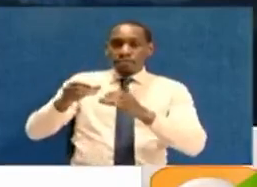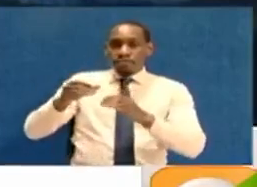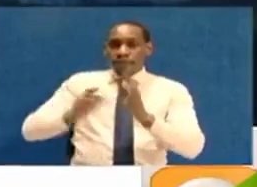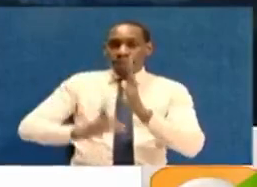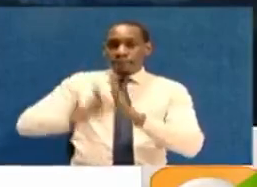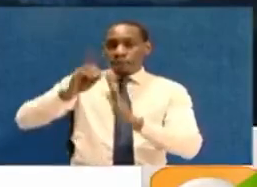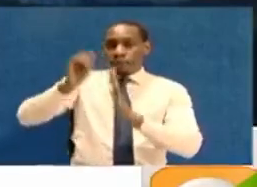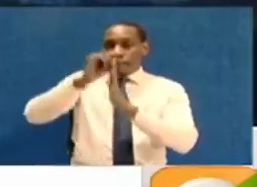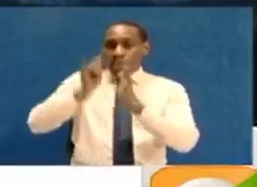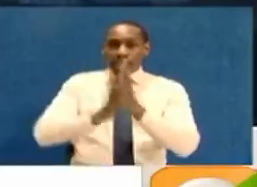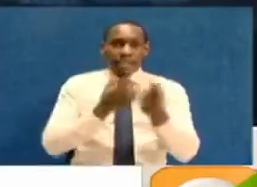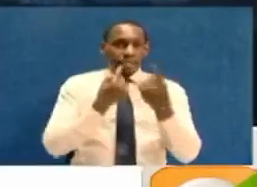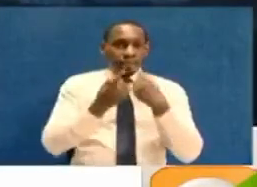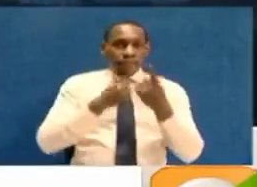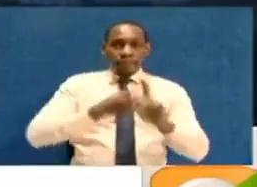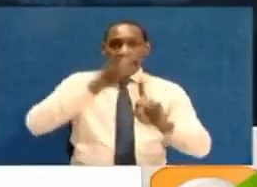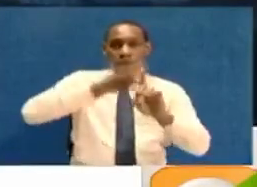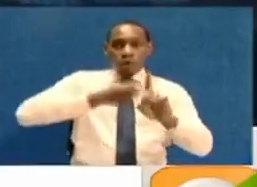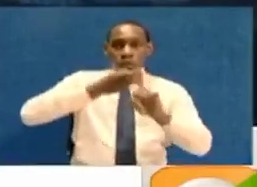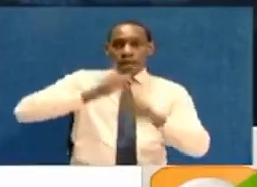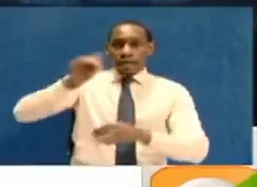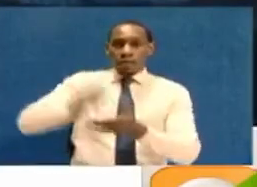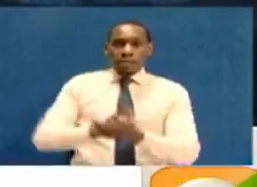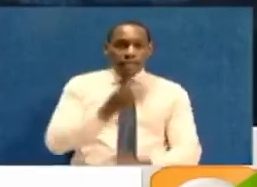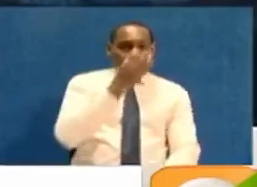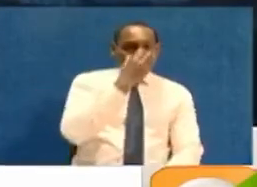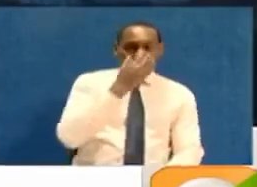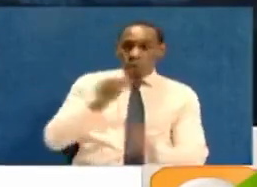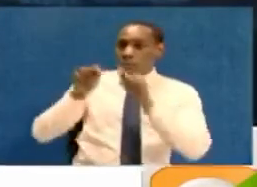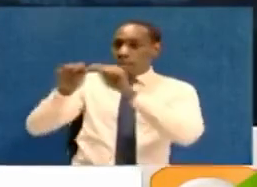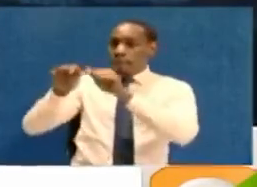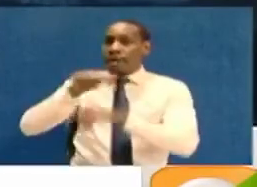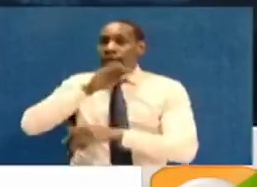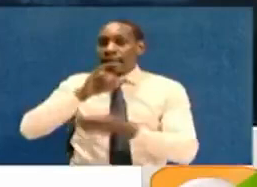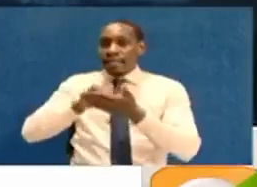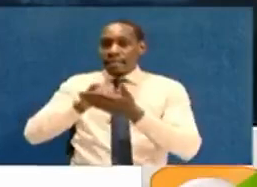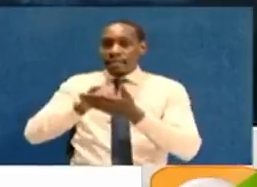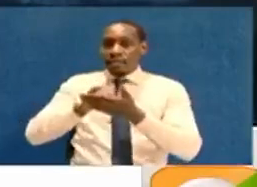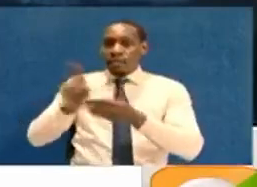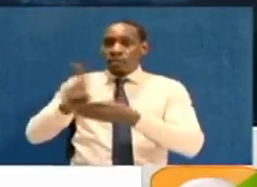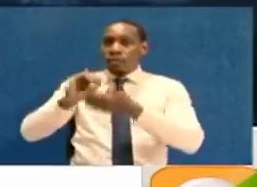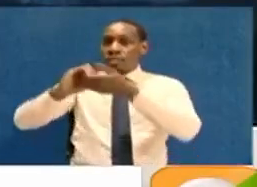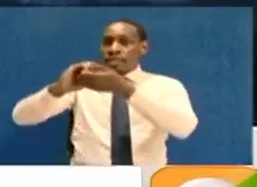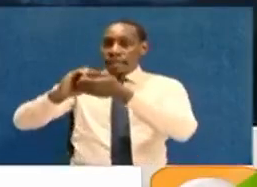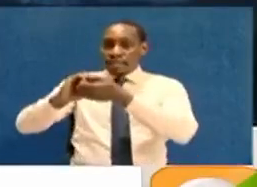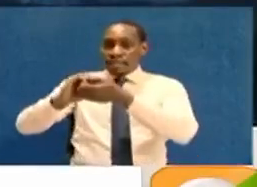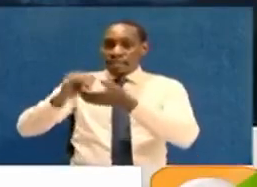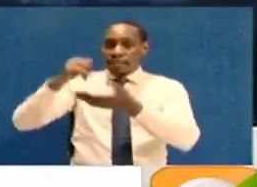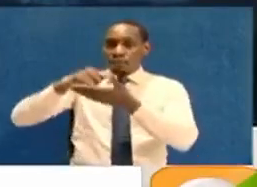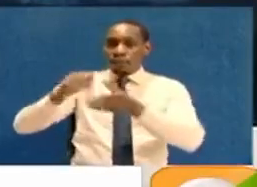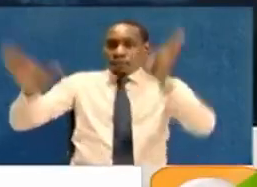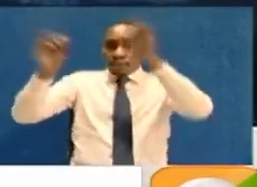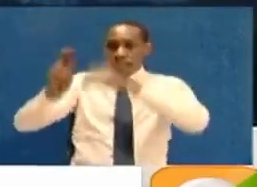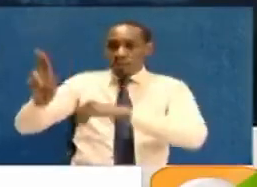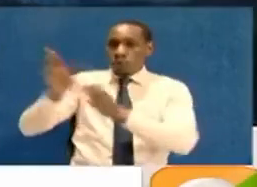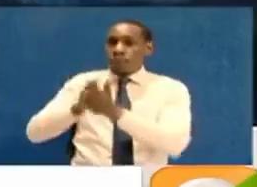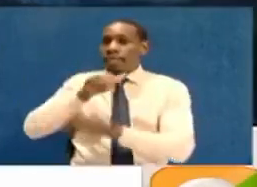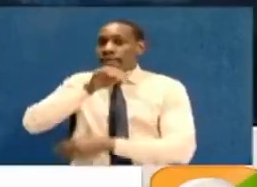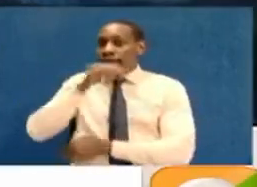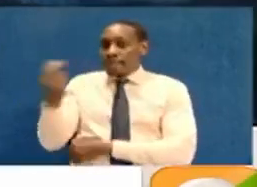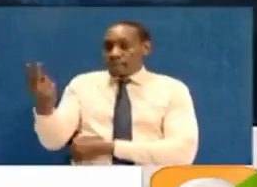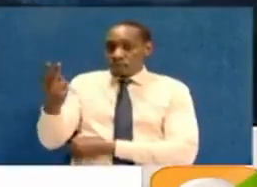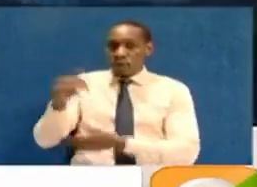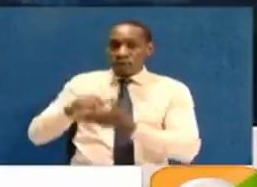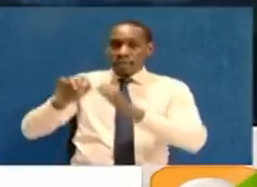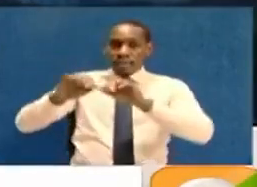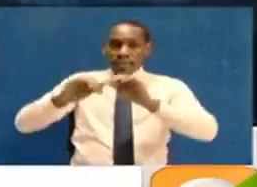agenda. Speaking in Kwale County, the Deputy President told off Odinga for using the handshake between him and President Uhuru Kenyatta